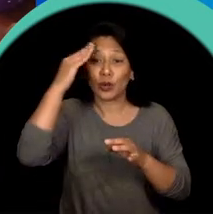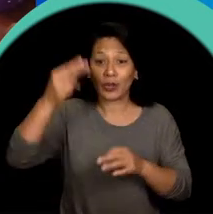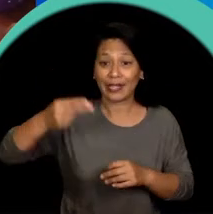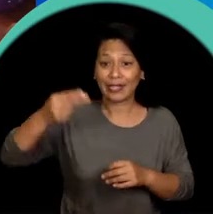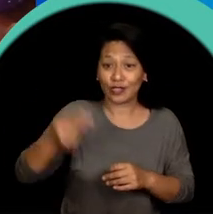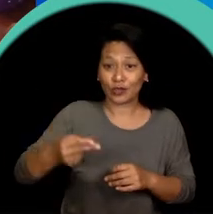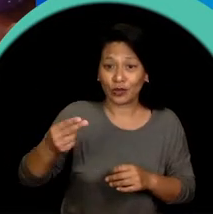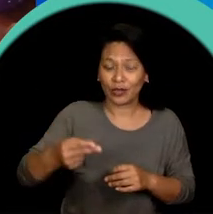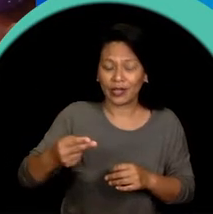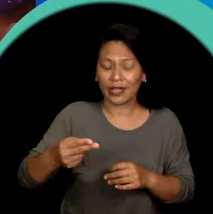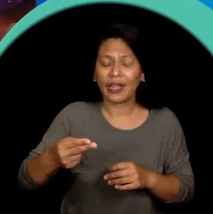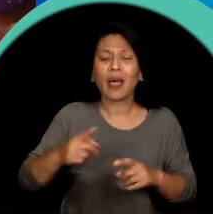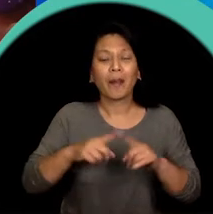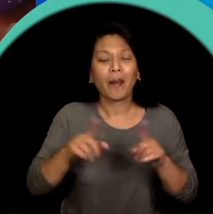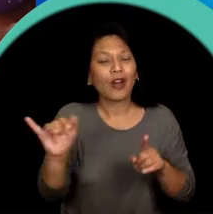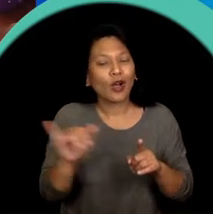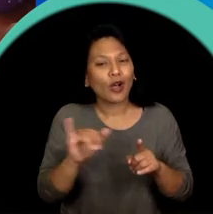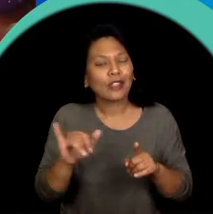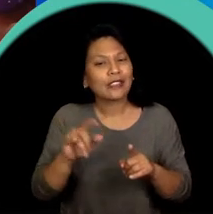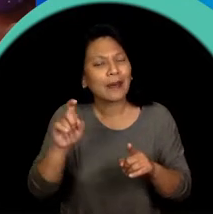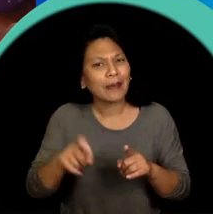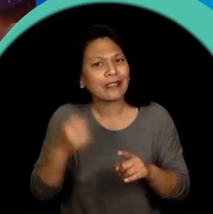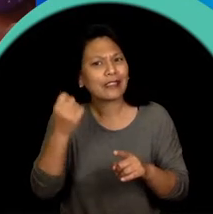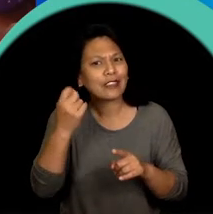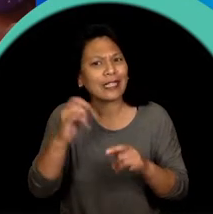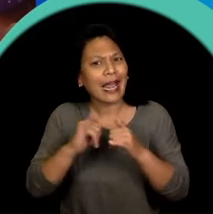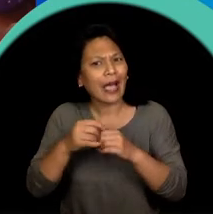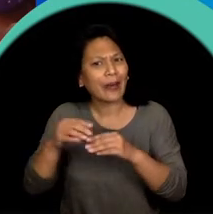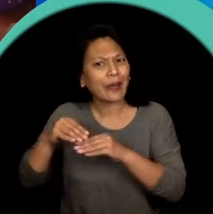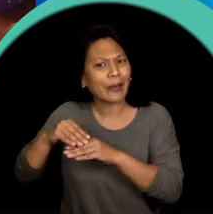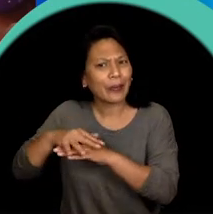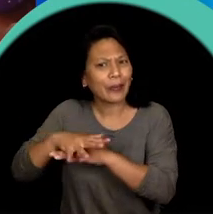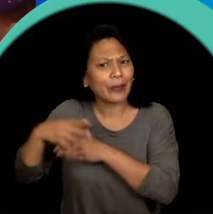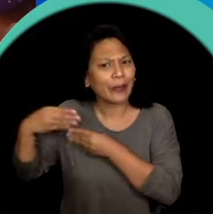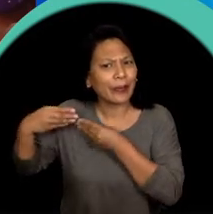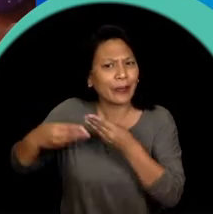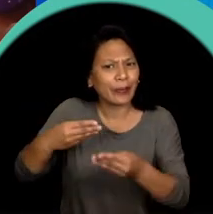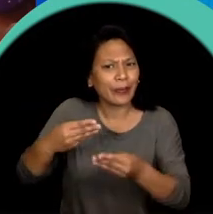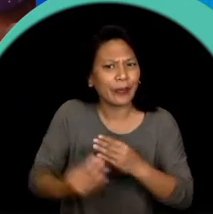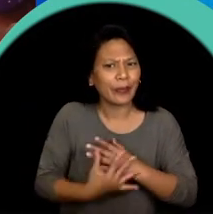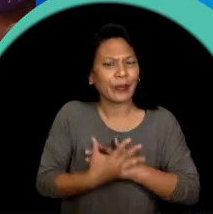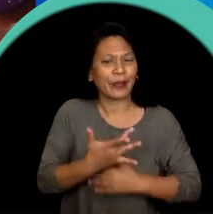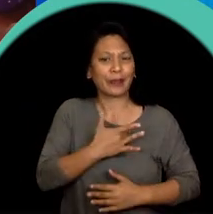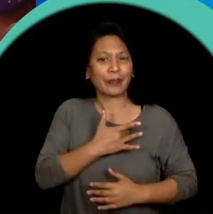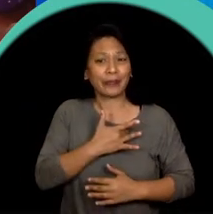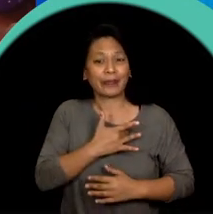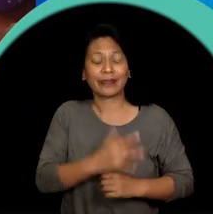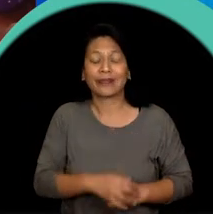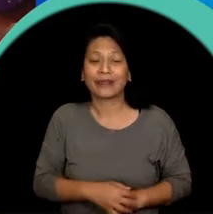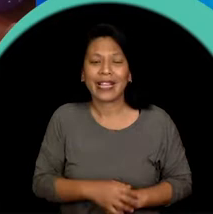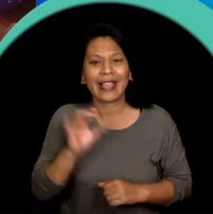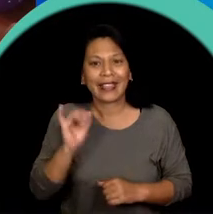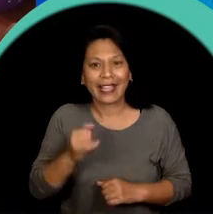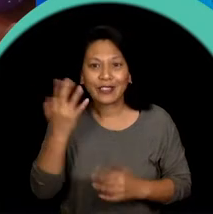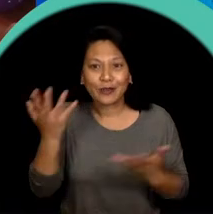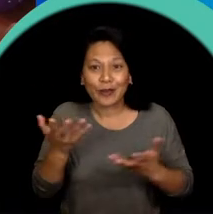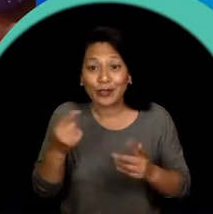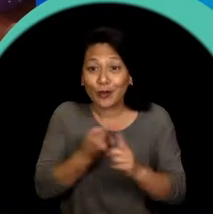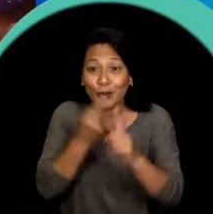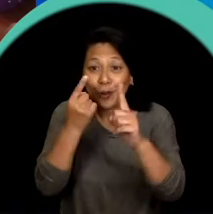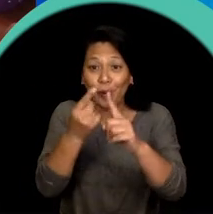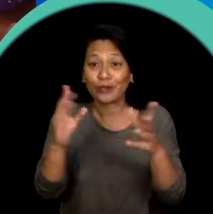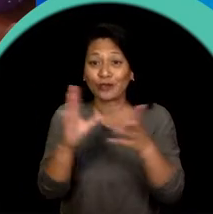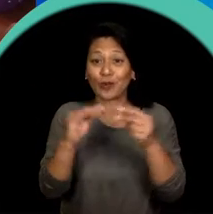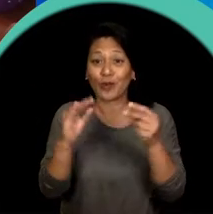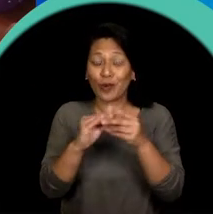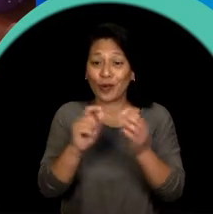know First history in your mind, it's another thing to understand how that history trickles down into people's